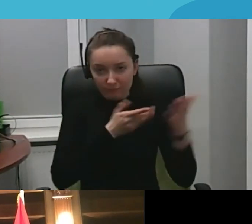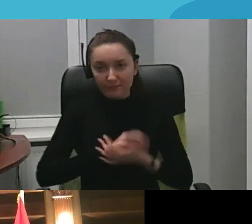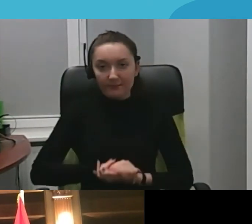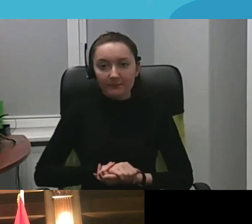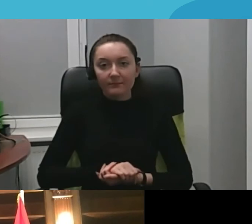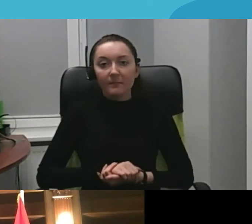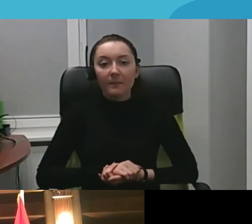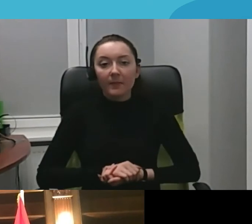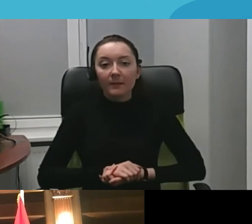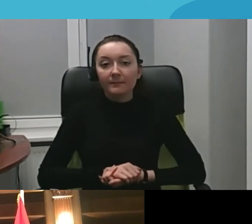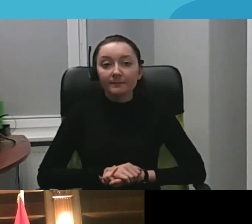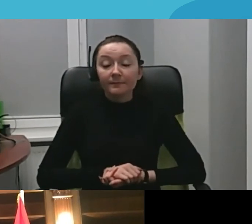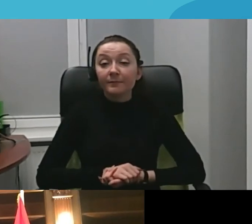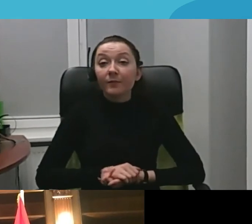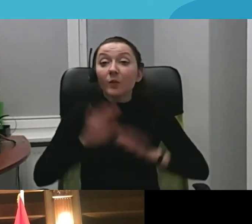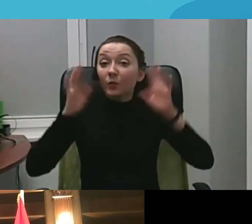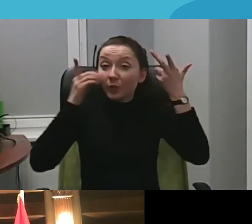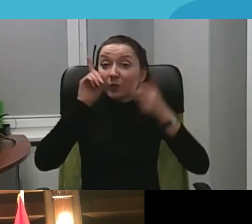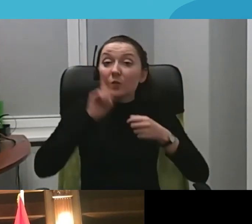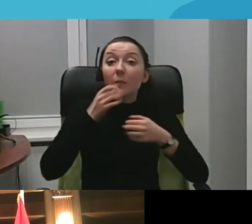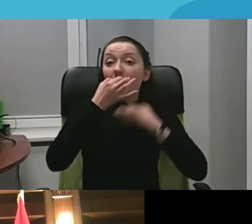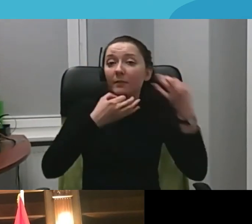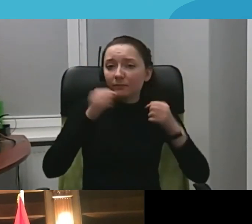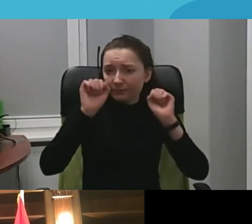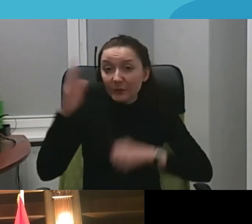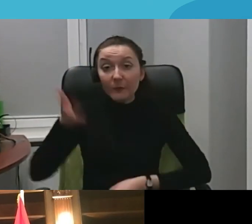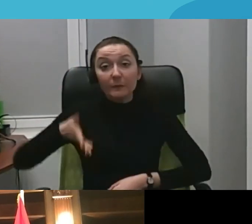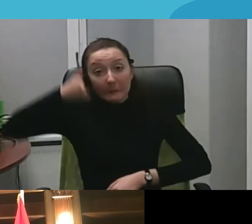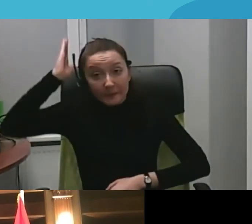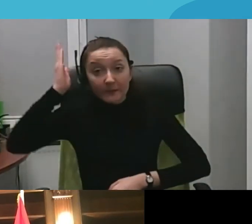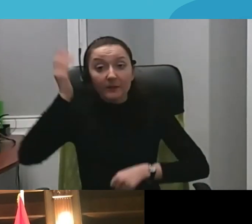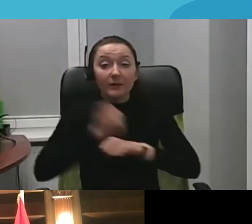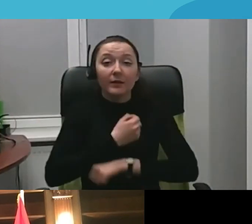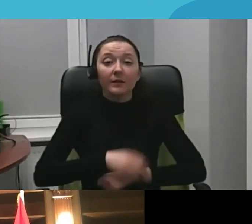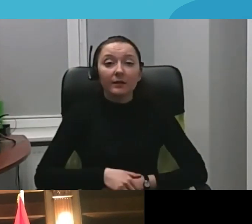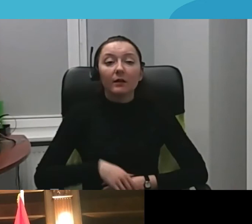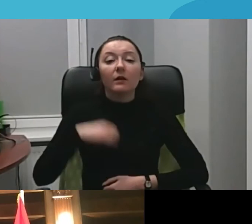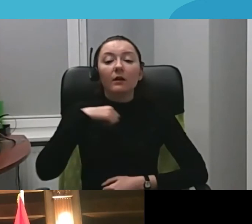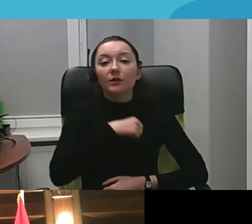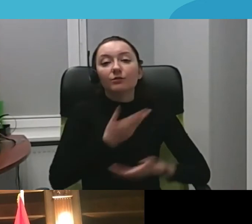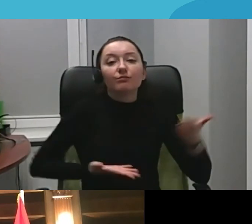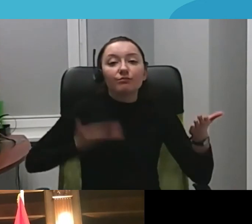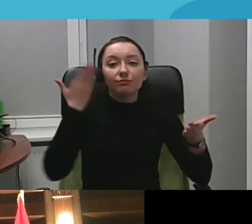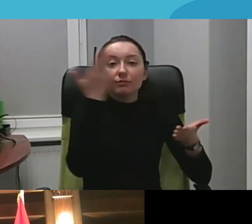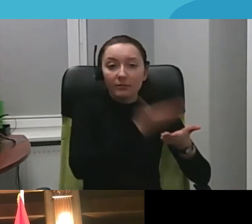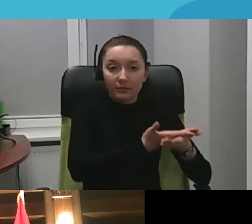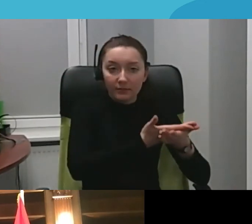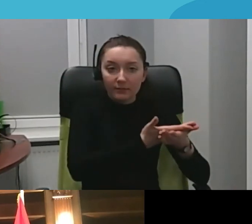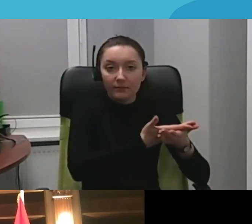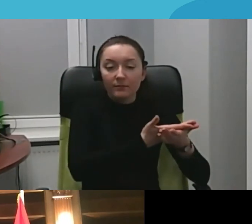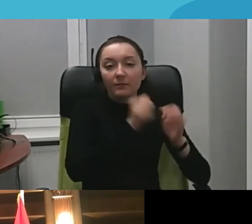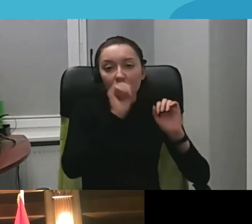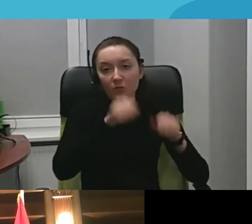respond. I will ask the question to the audience for the prizes which were